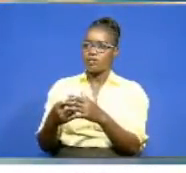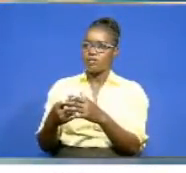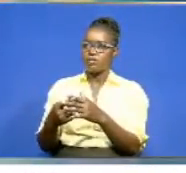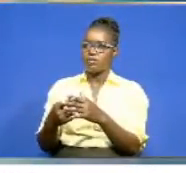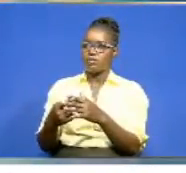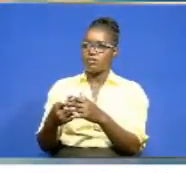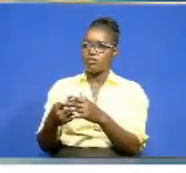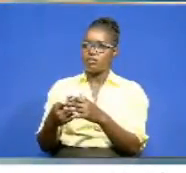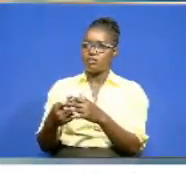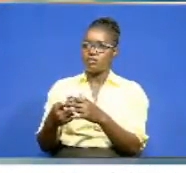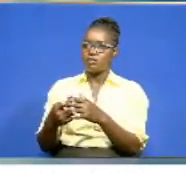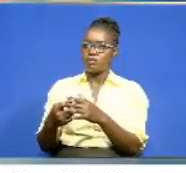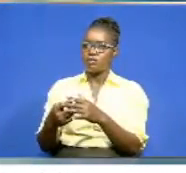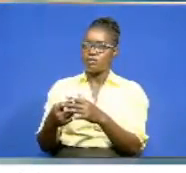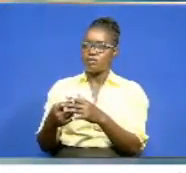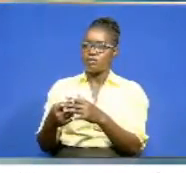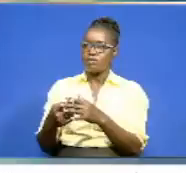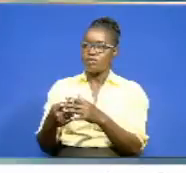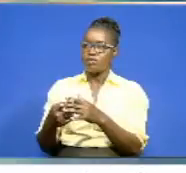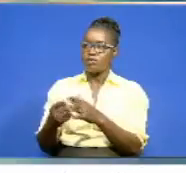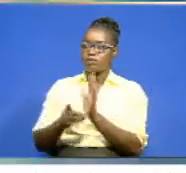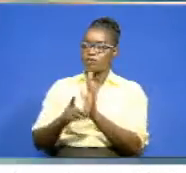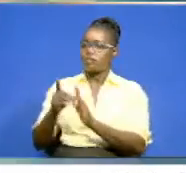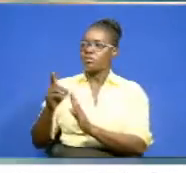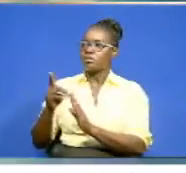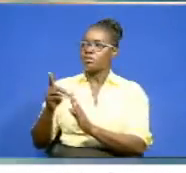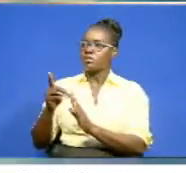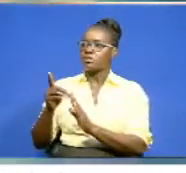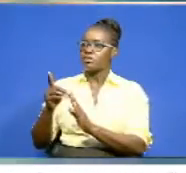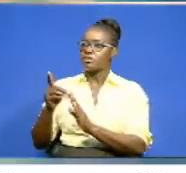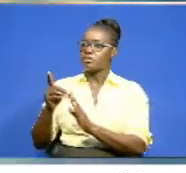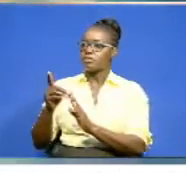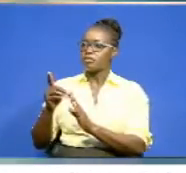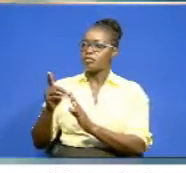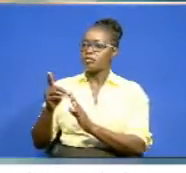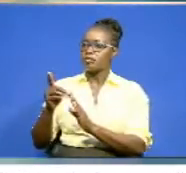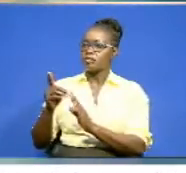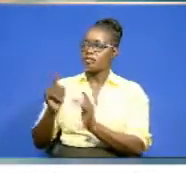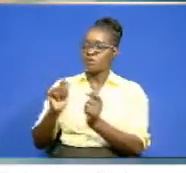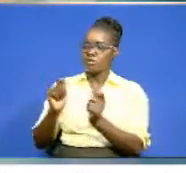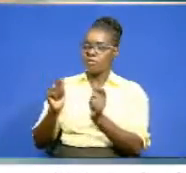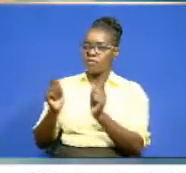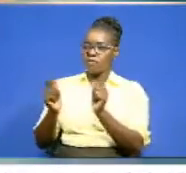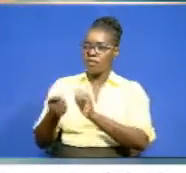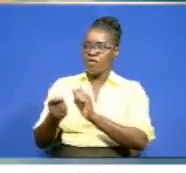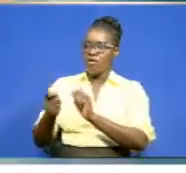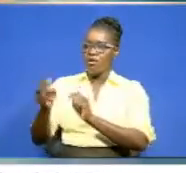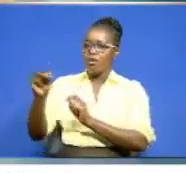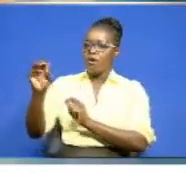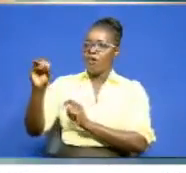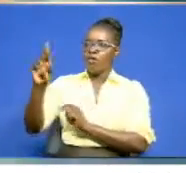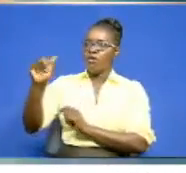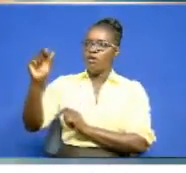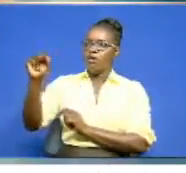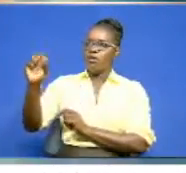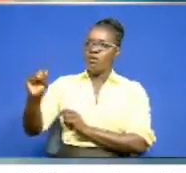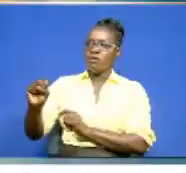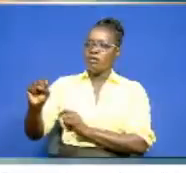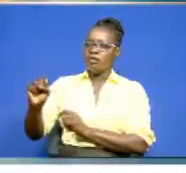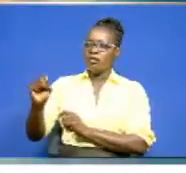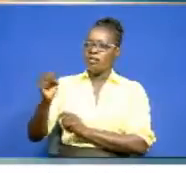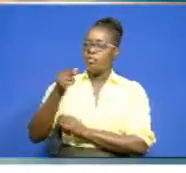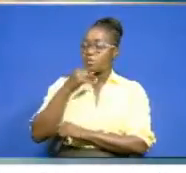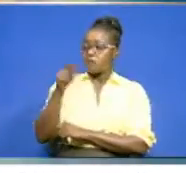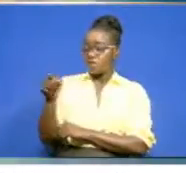to do what we call development and transition of the Morans. Joel Owich is a